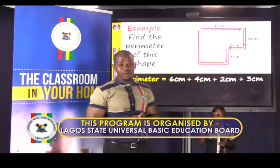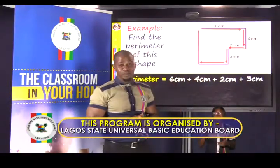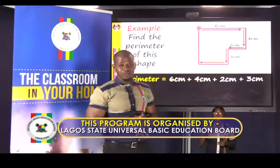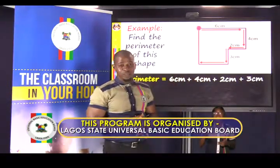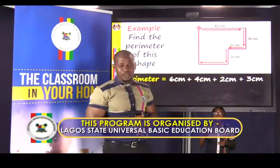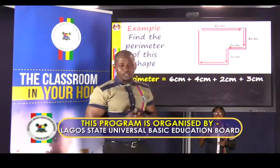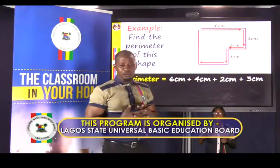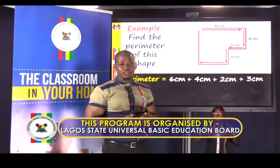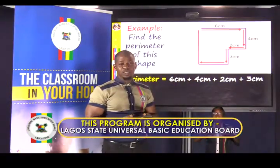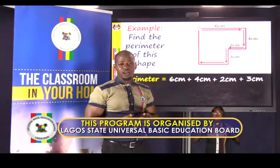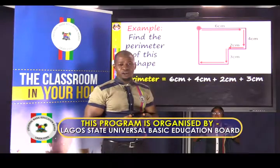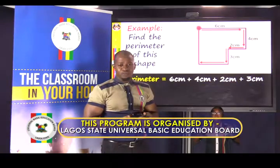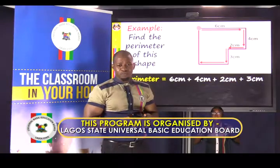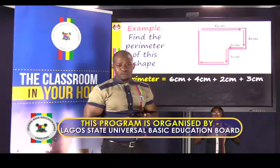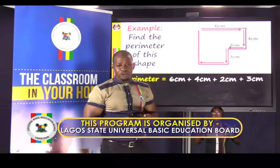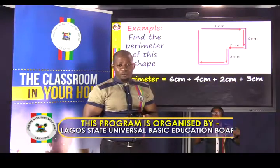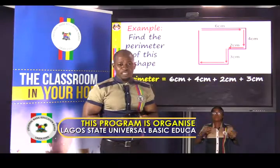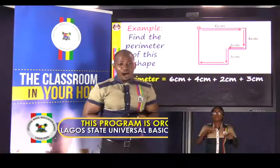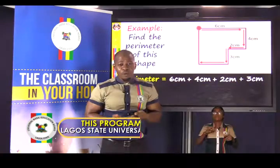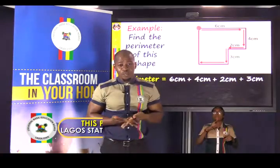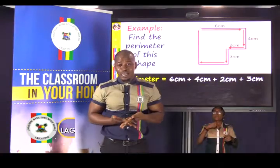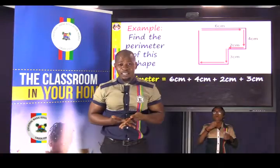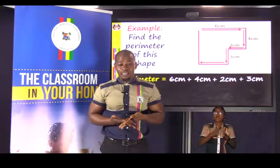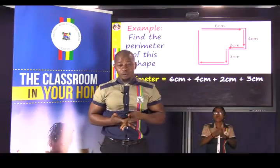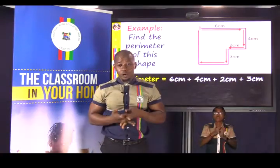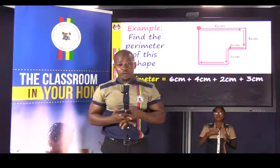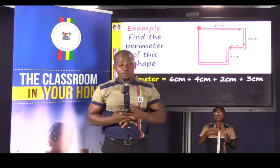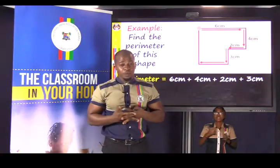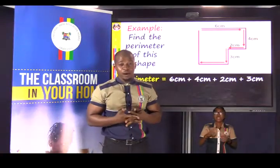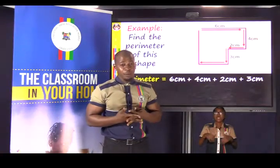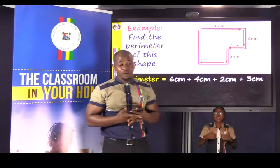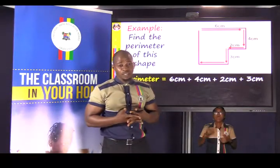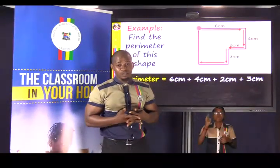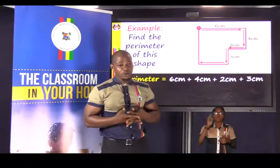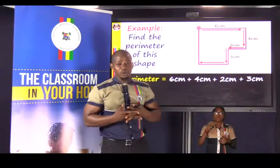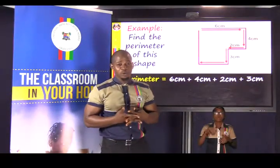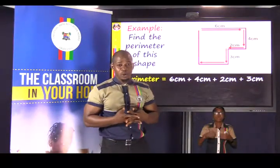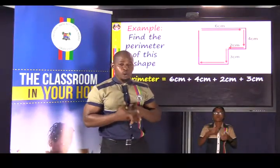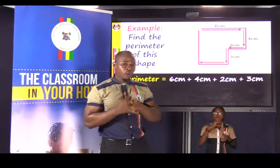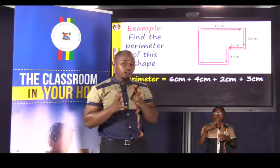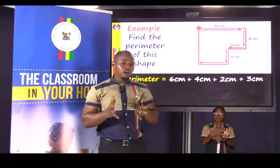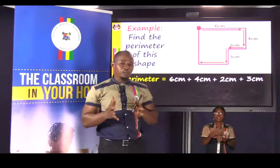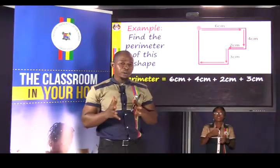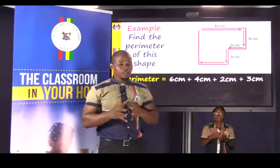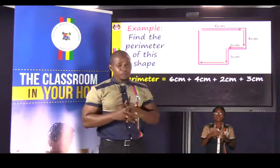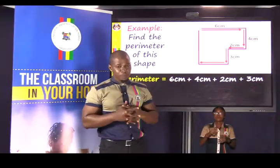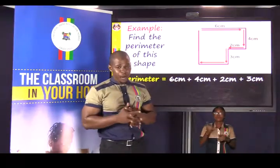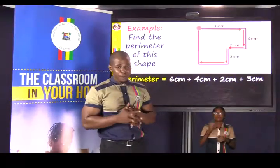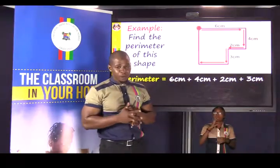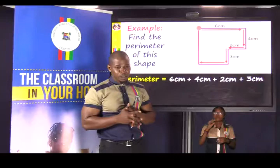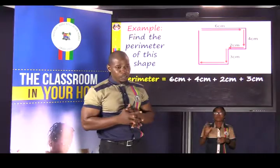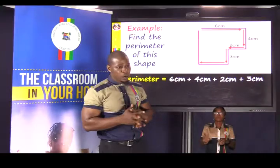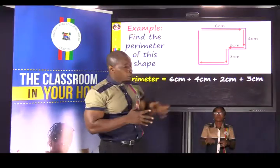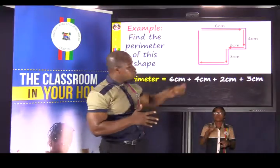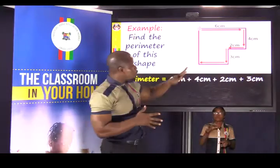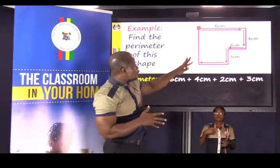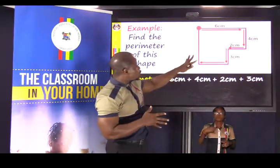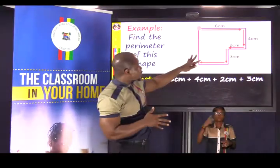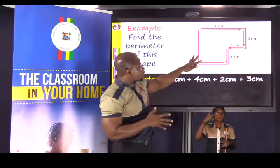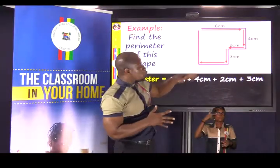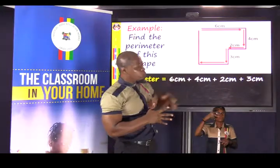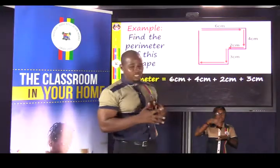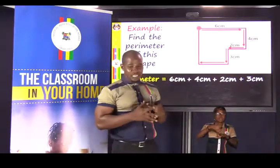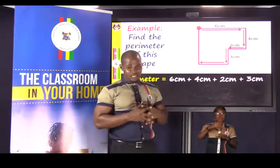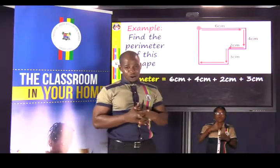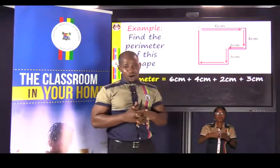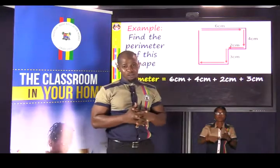been labeled. And so you want to say, Uncle Baji, how are we going to get it? Are we going to pick it from the back pocket? No, we're not going to pick it from the back pocket. We're just going to look